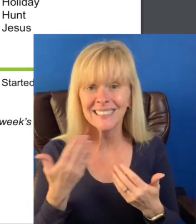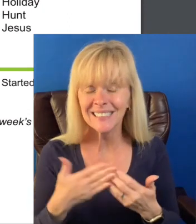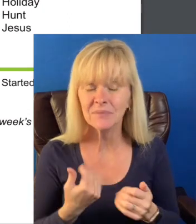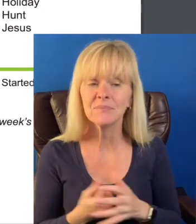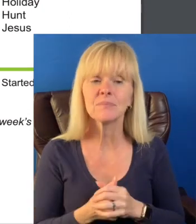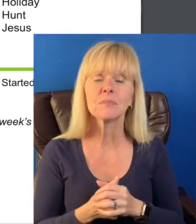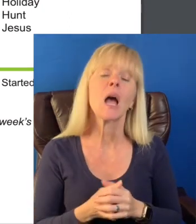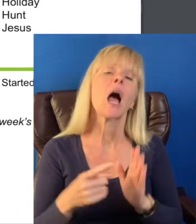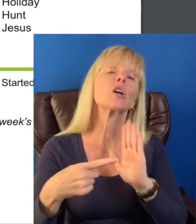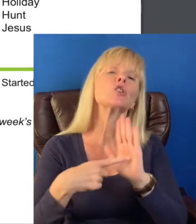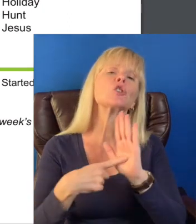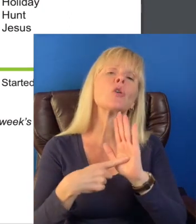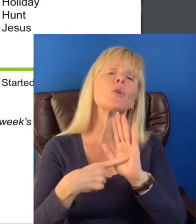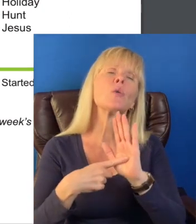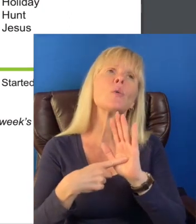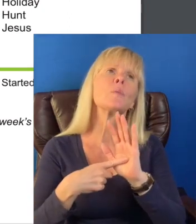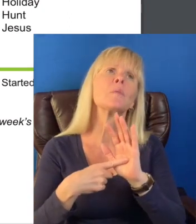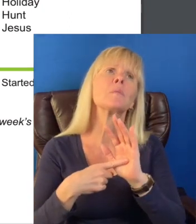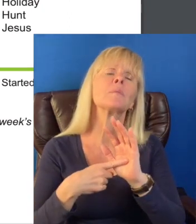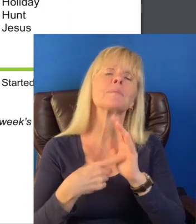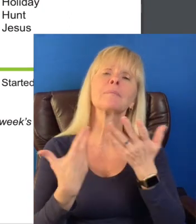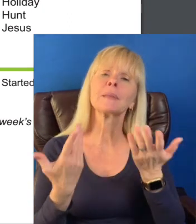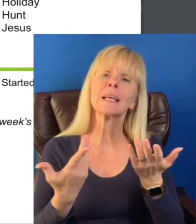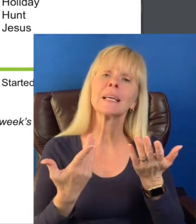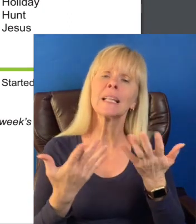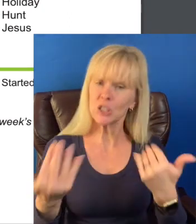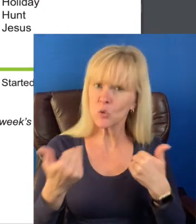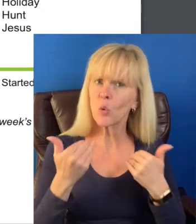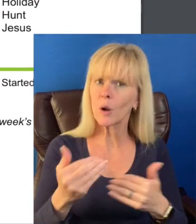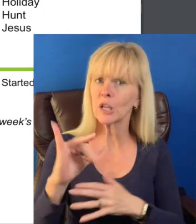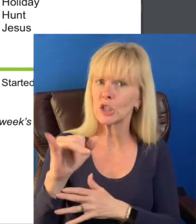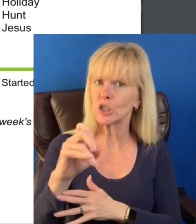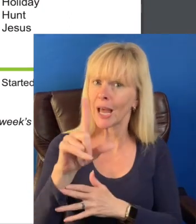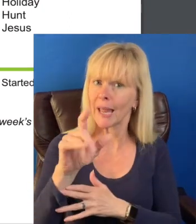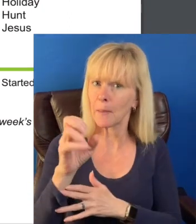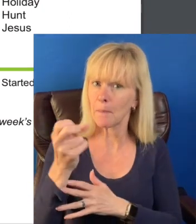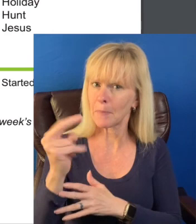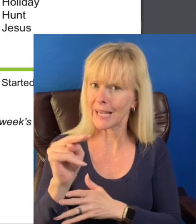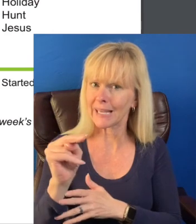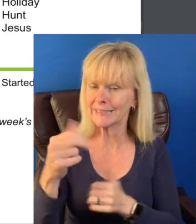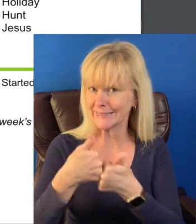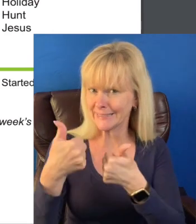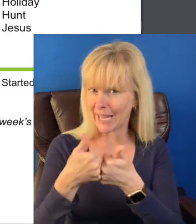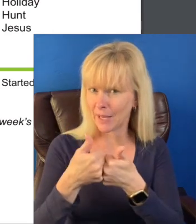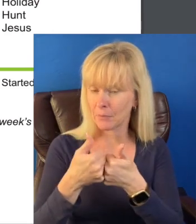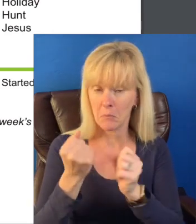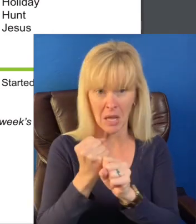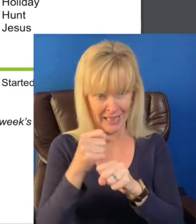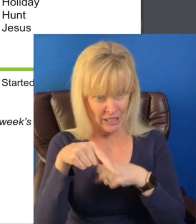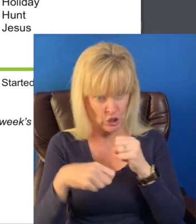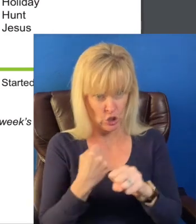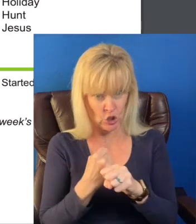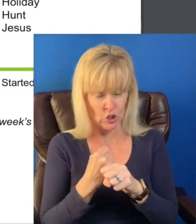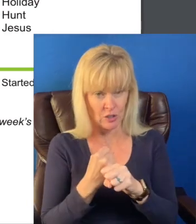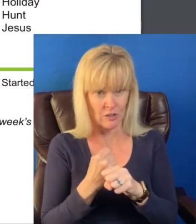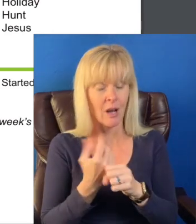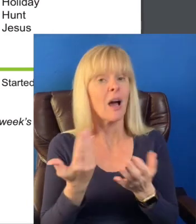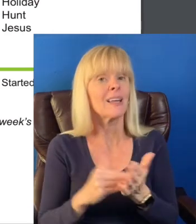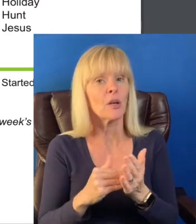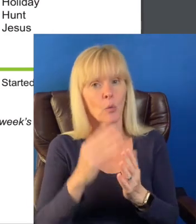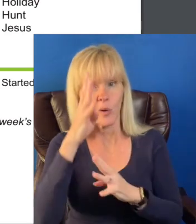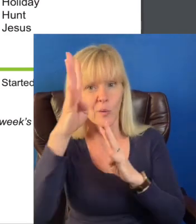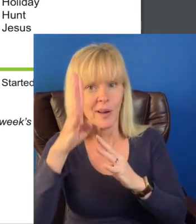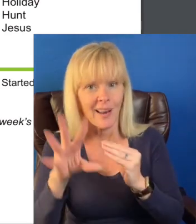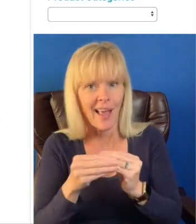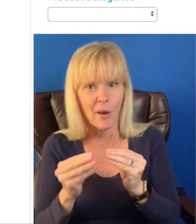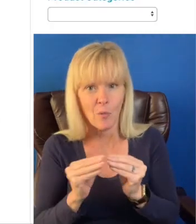can just show you, let's just go over to the Jelly Bean Roulette. That was made this year just for that. Again, we create